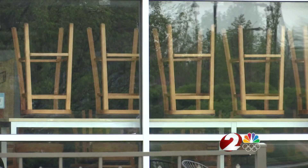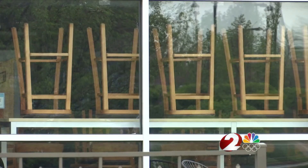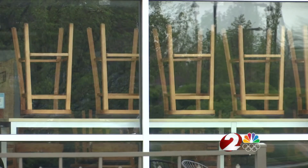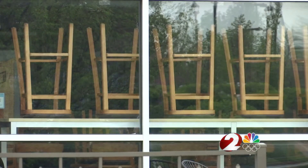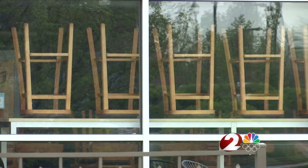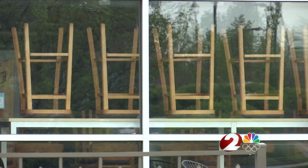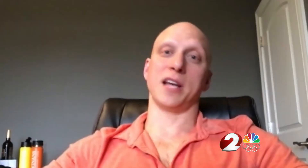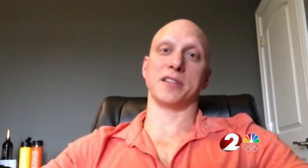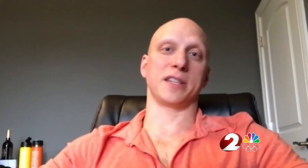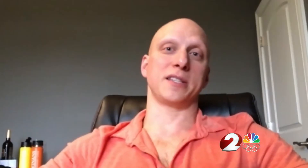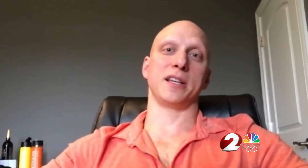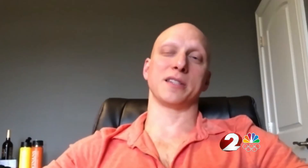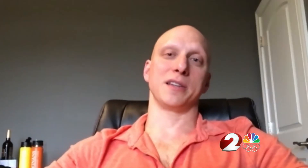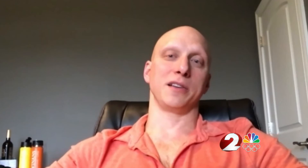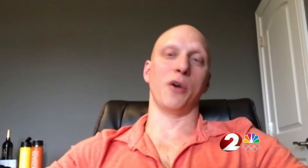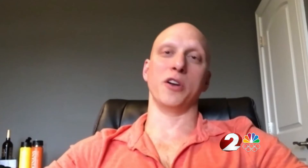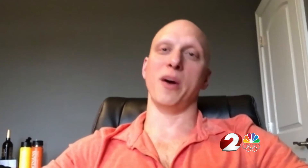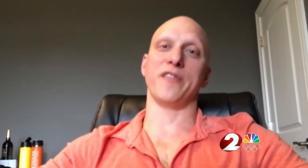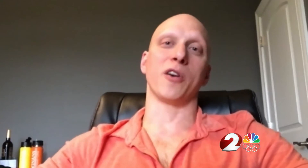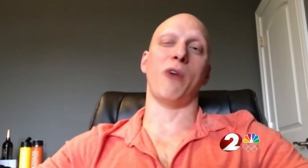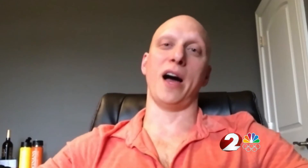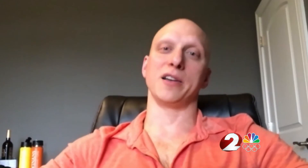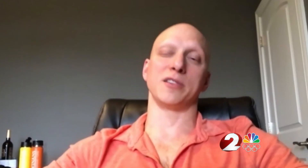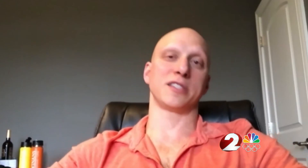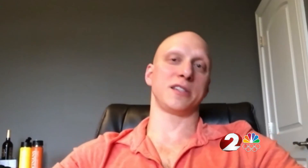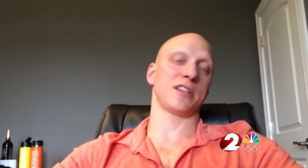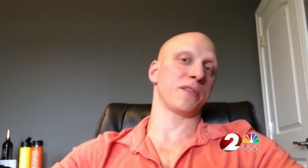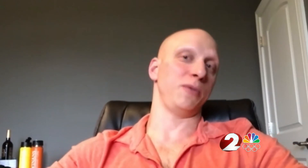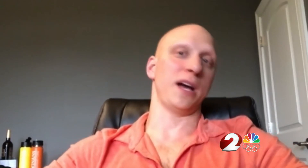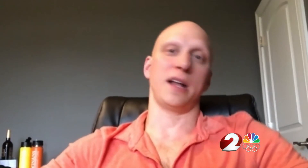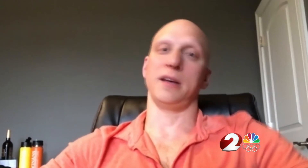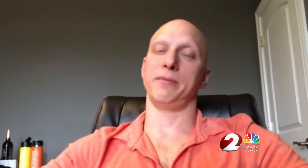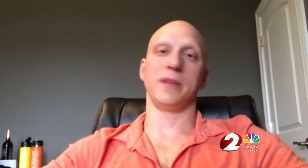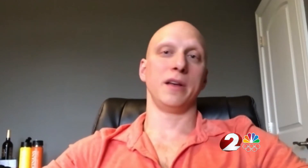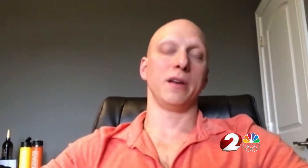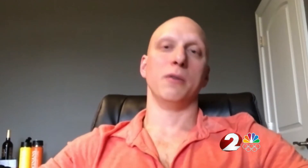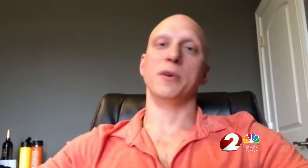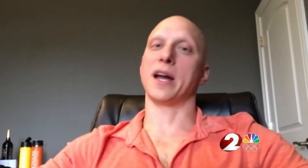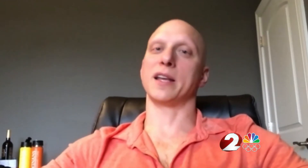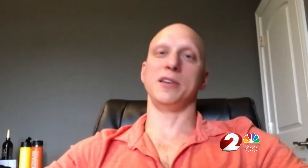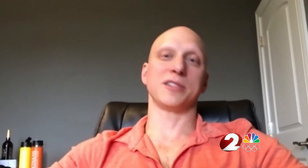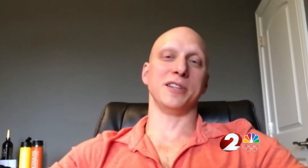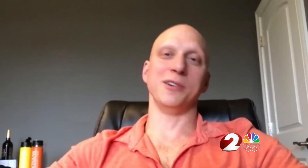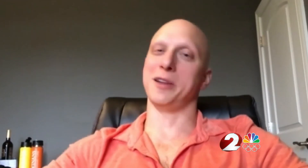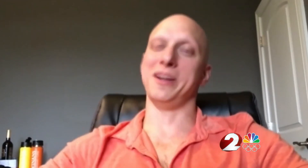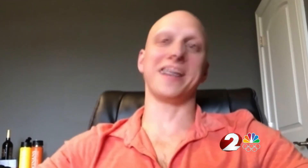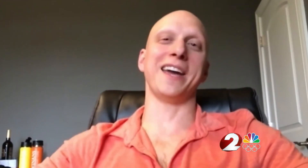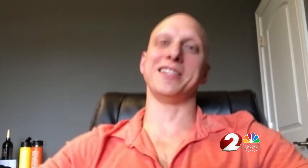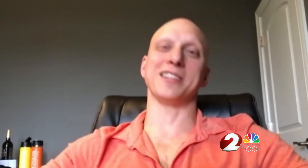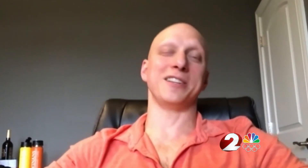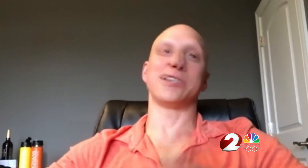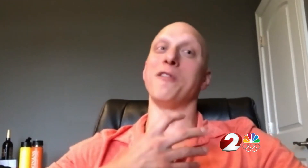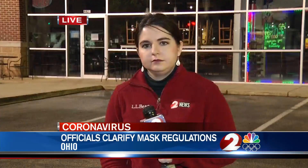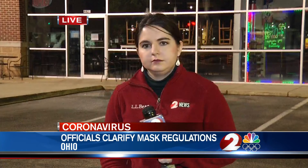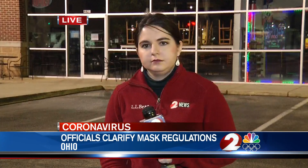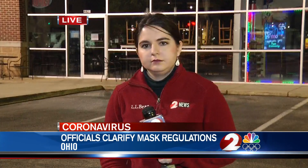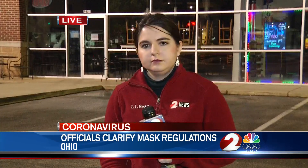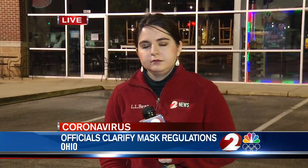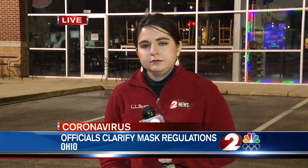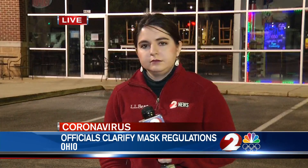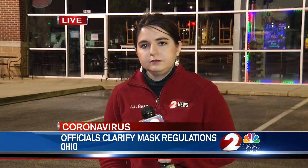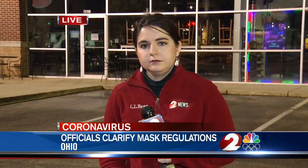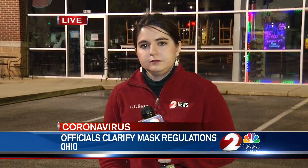precautions. Obviously, it just sounds like this thing is going away for a while, so it's just something we gotta get used to doing.